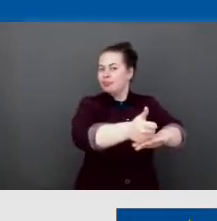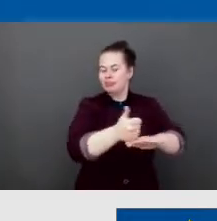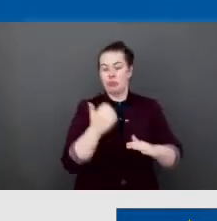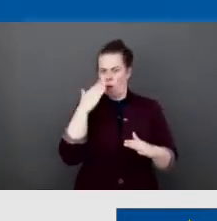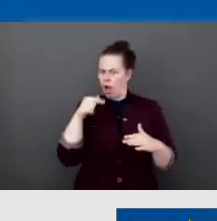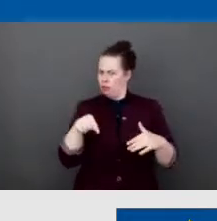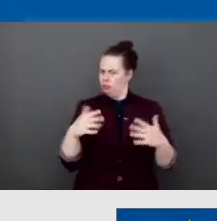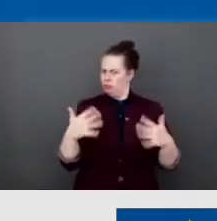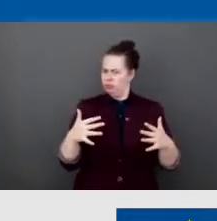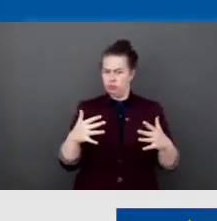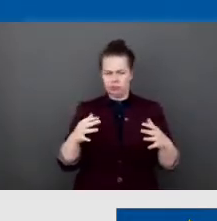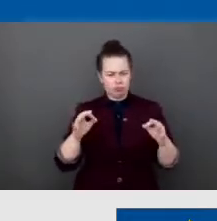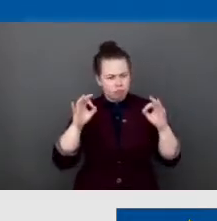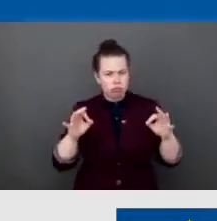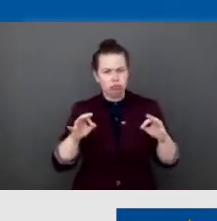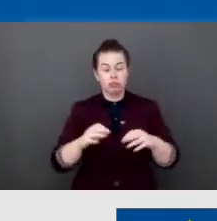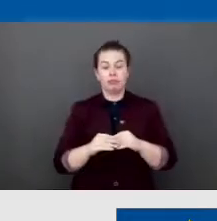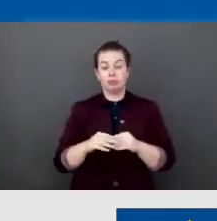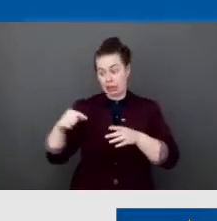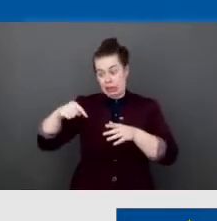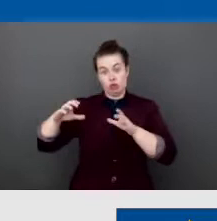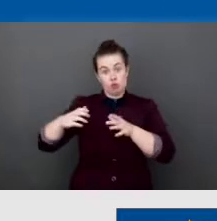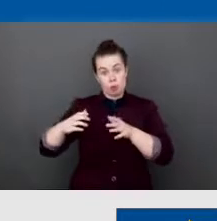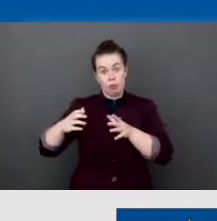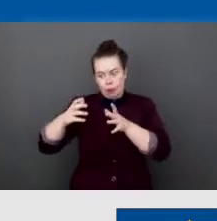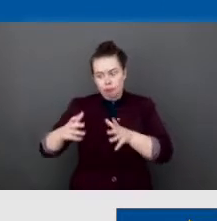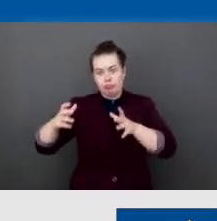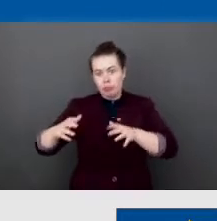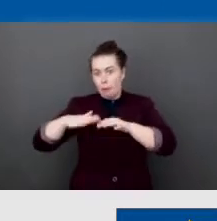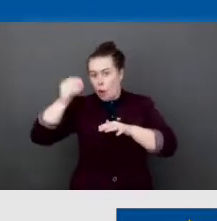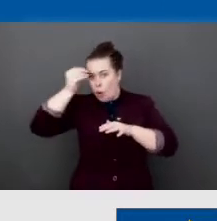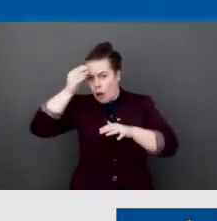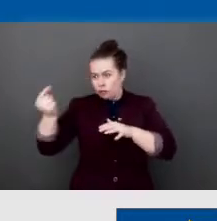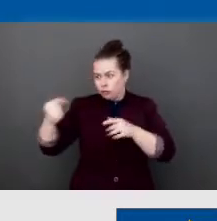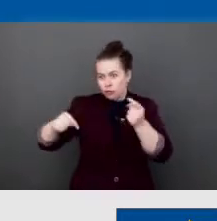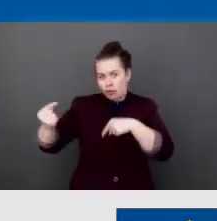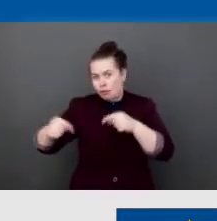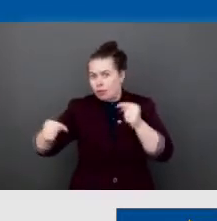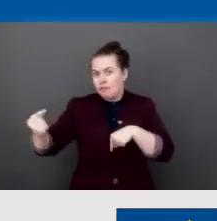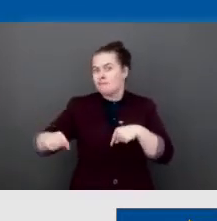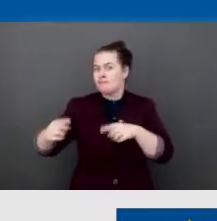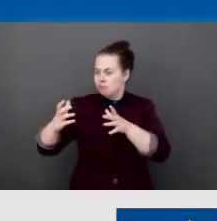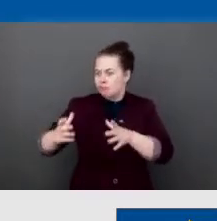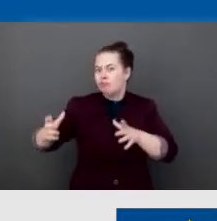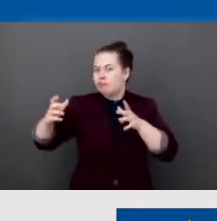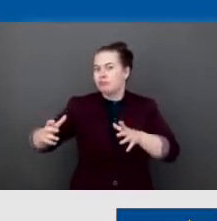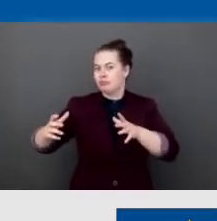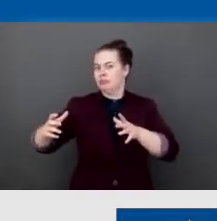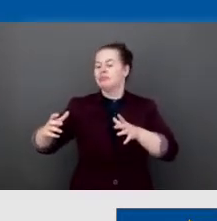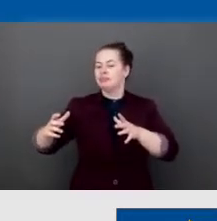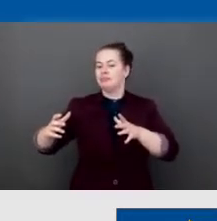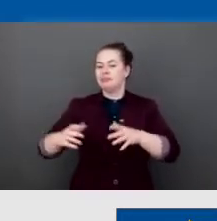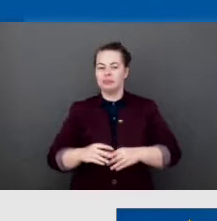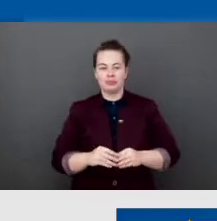success. The group has also expanded its membership and will hopefully scope with other areas in